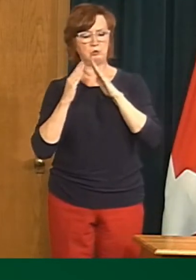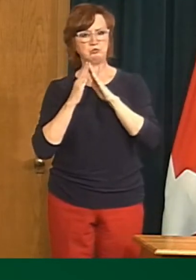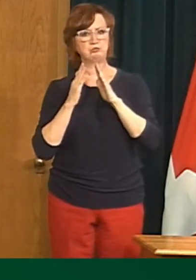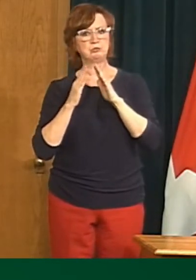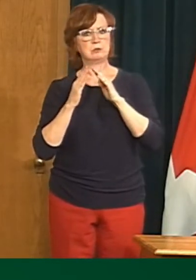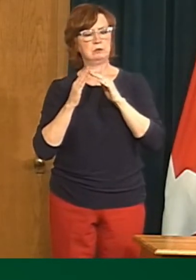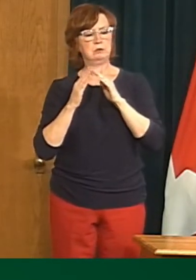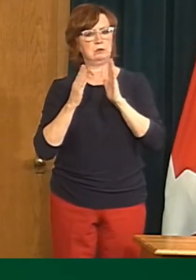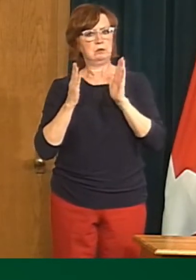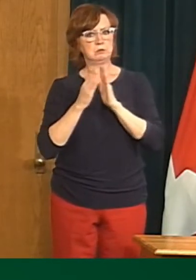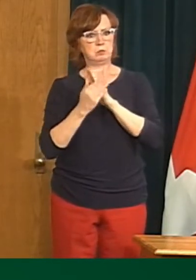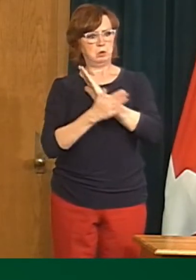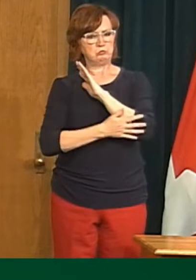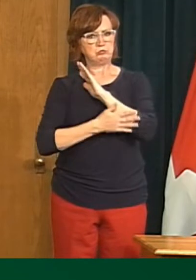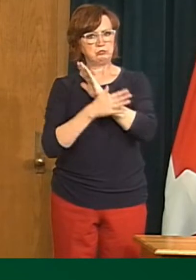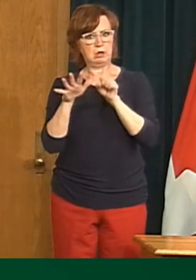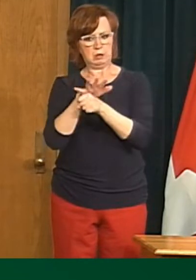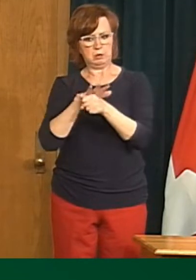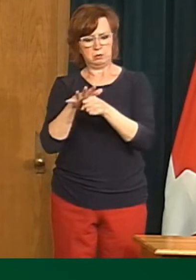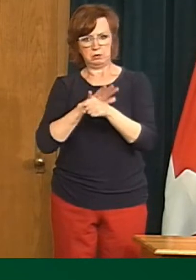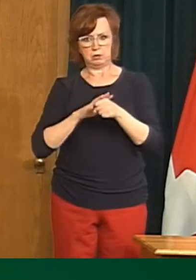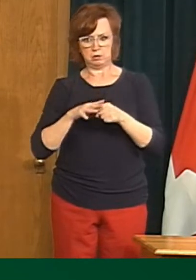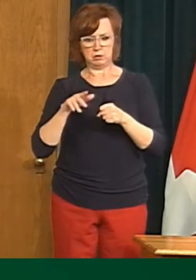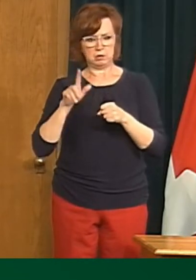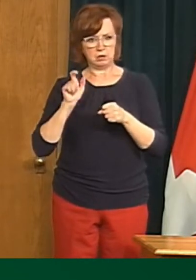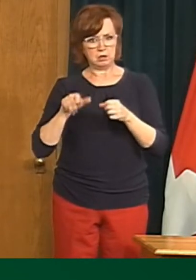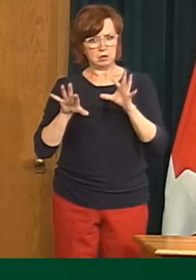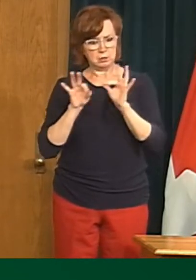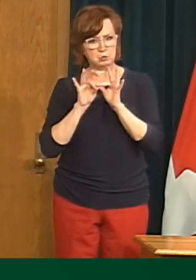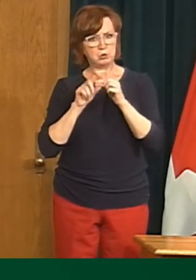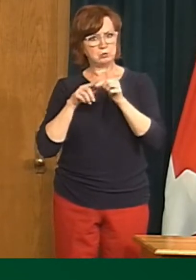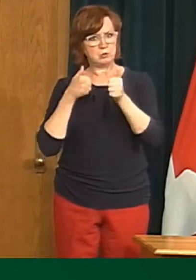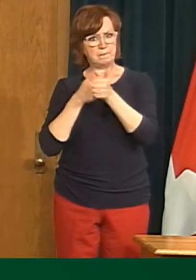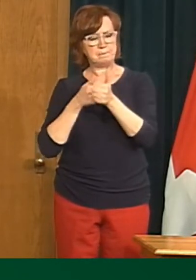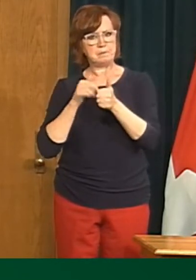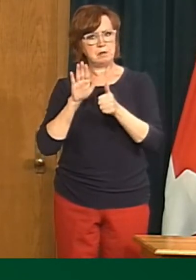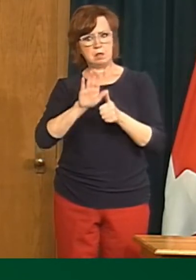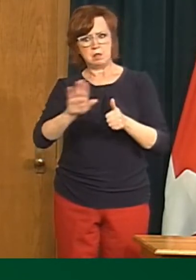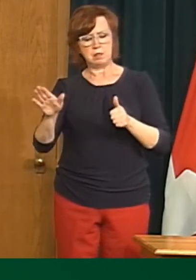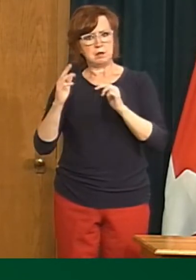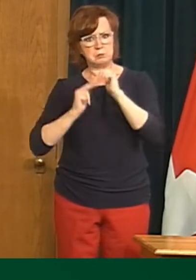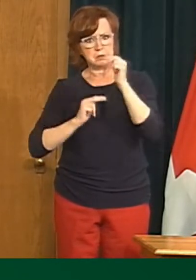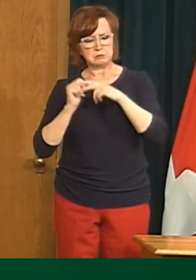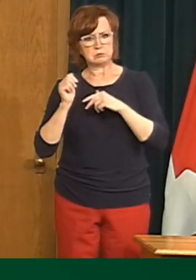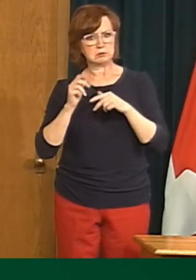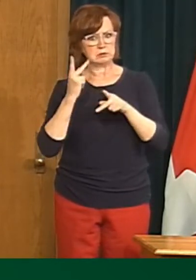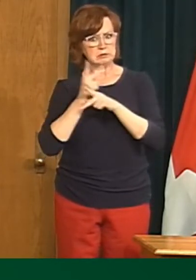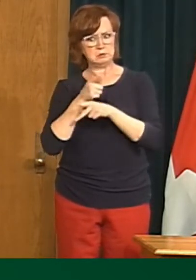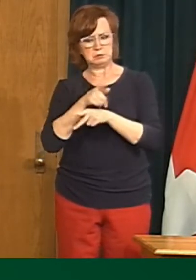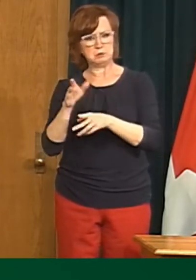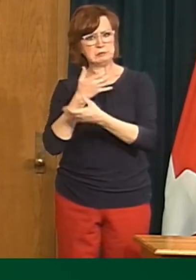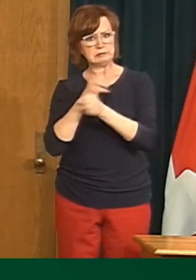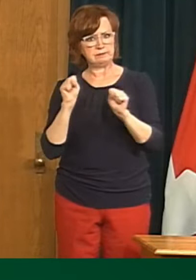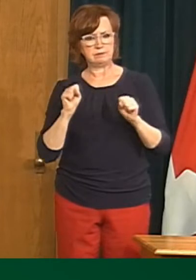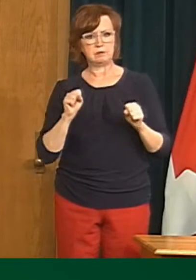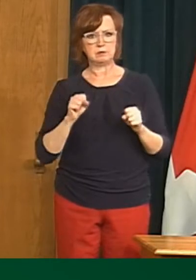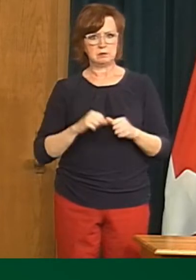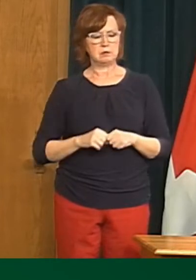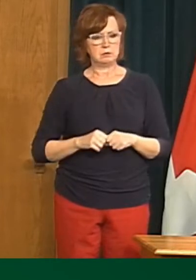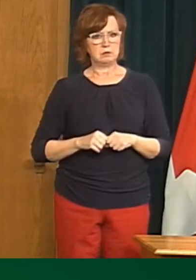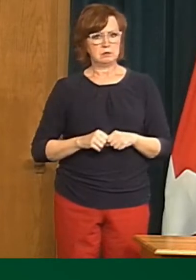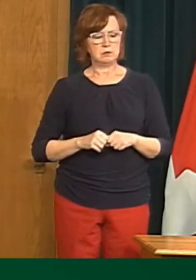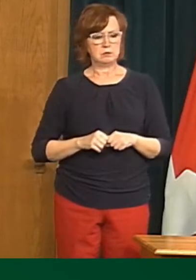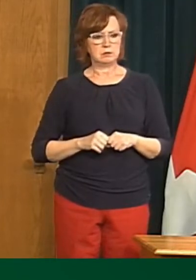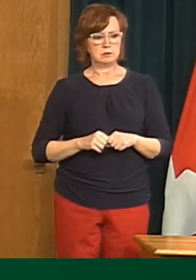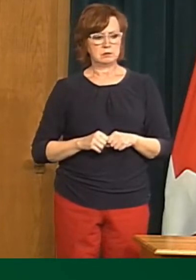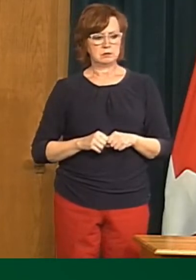individuals that are working and serving our family members in those homes. We've had a number of long-term care